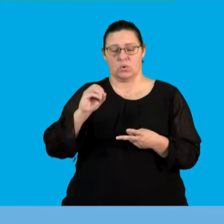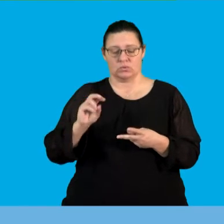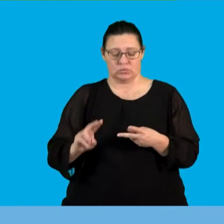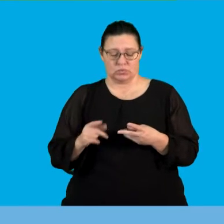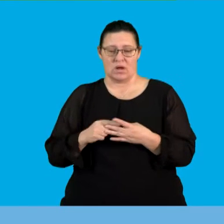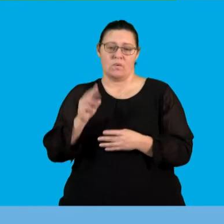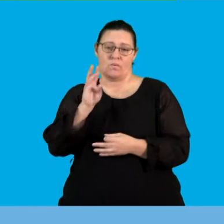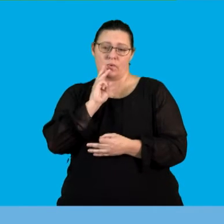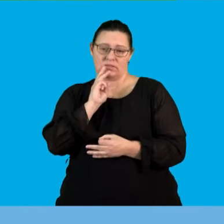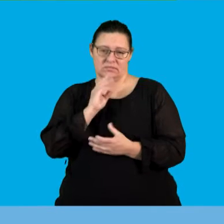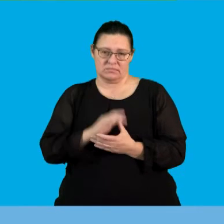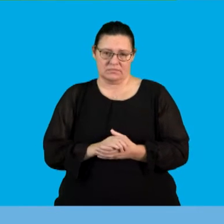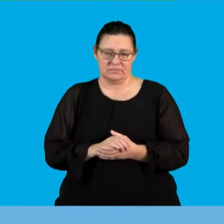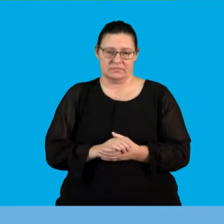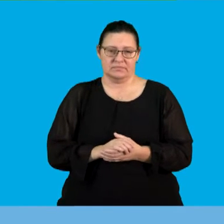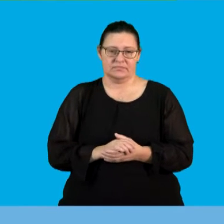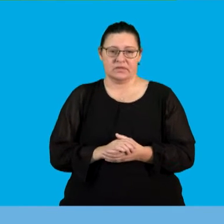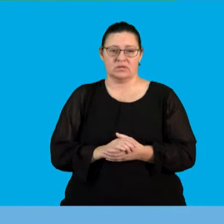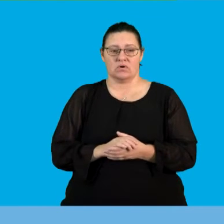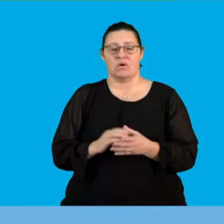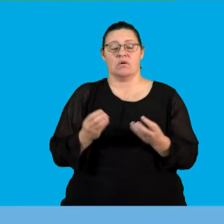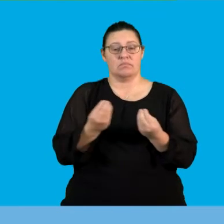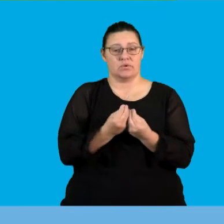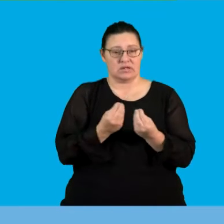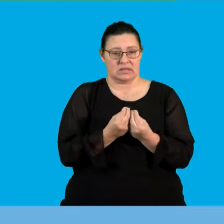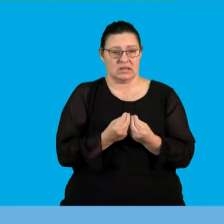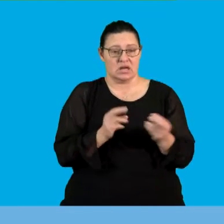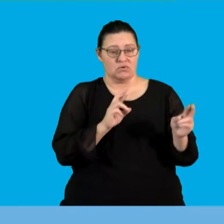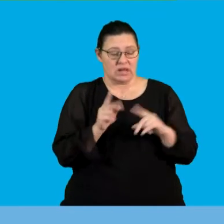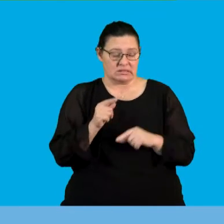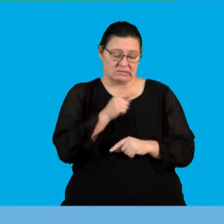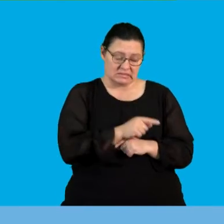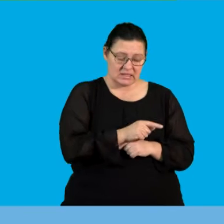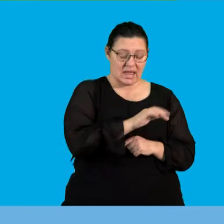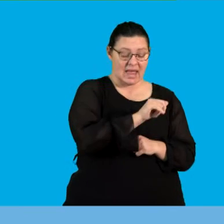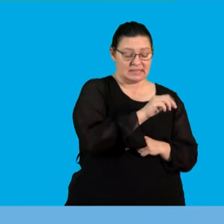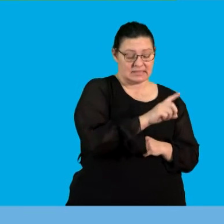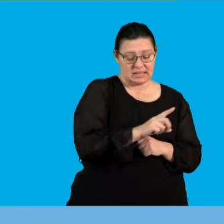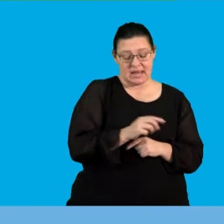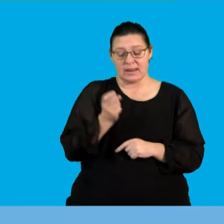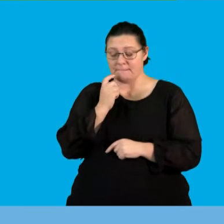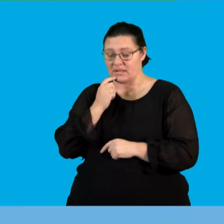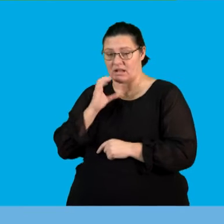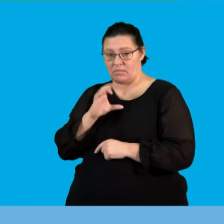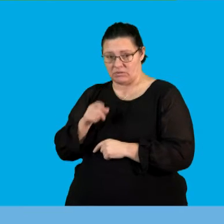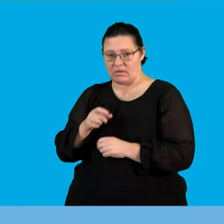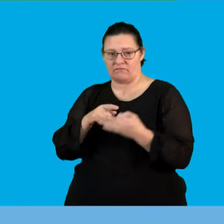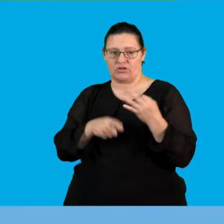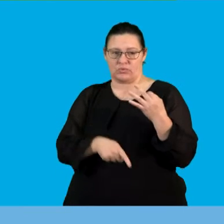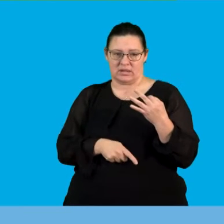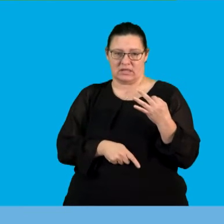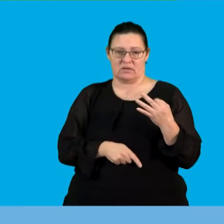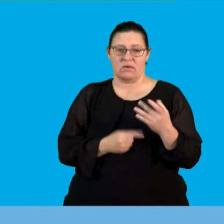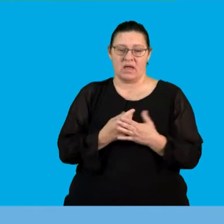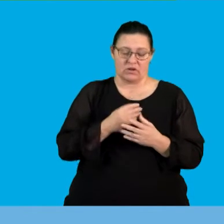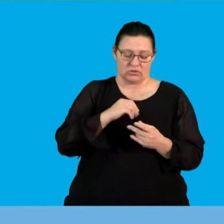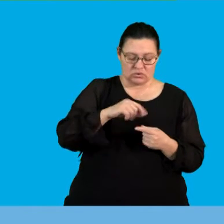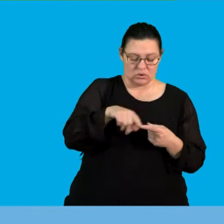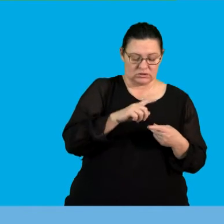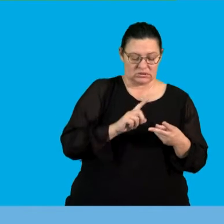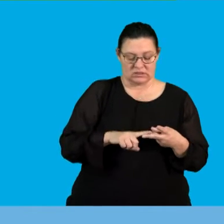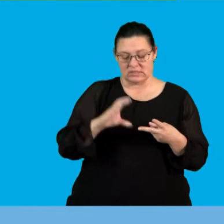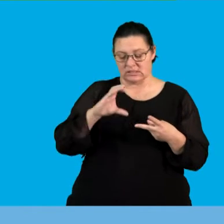dioxide, and water. So the product between the reaction of an acid and a metal carbonate, there's three of them. So we have